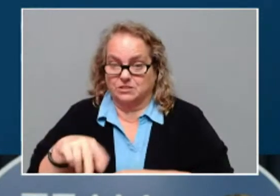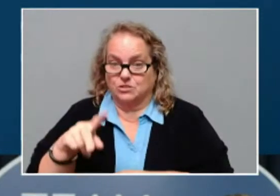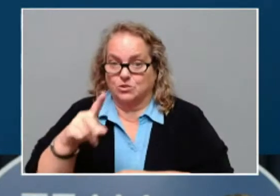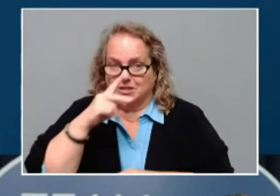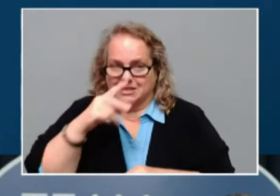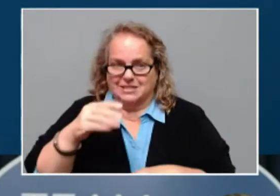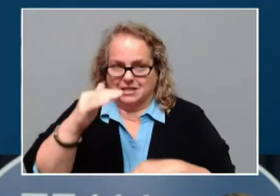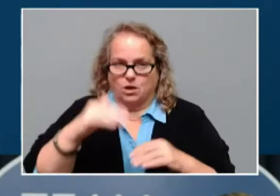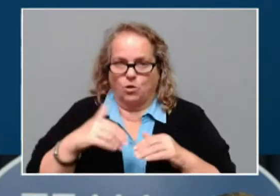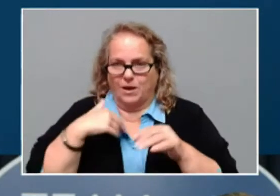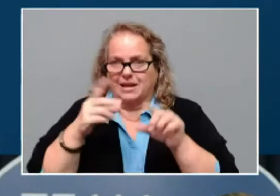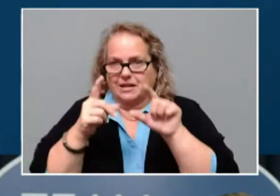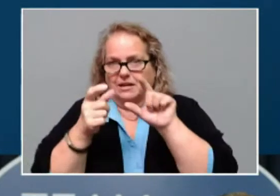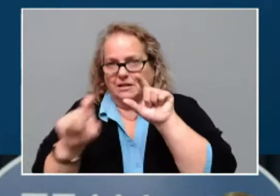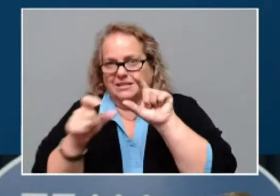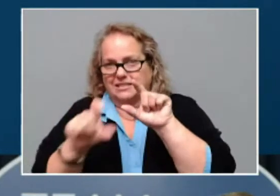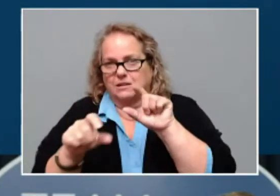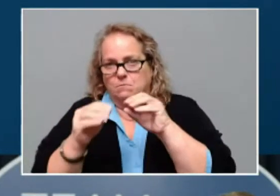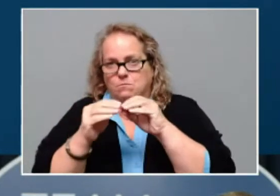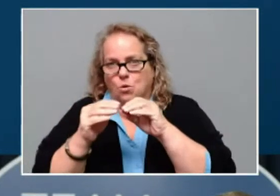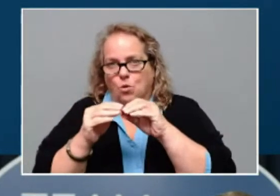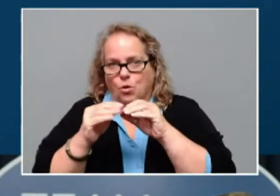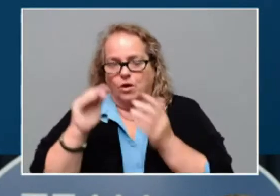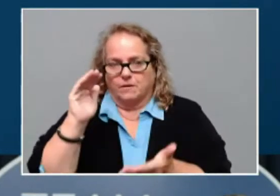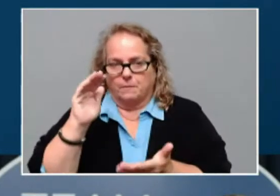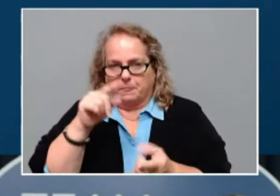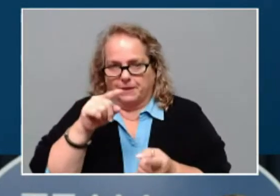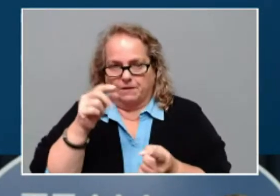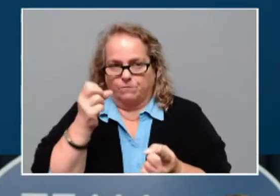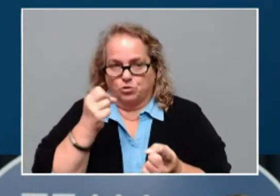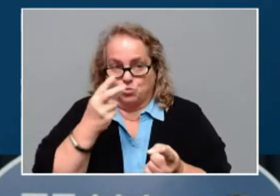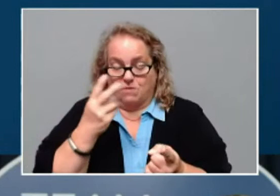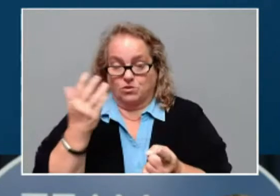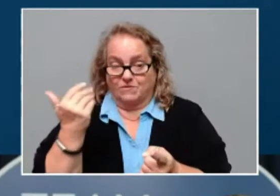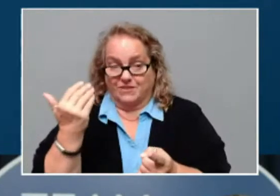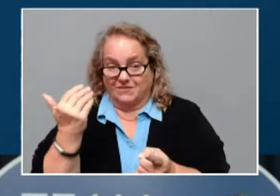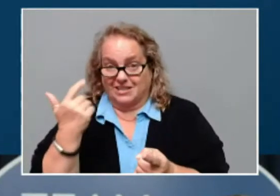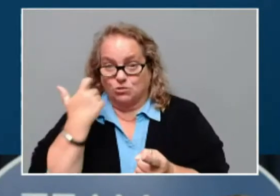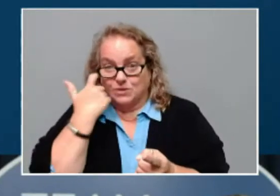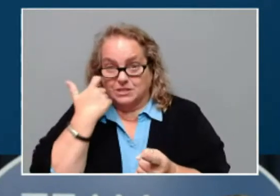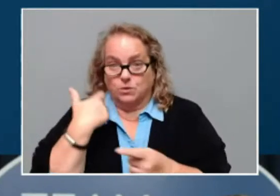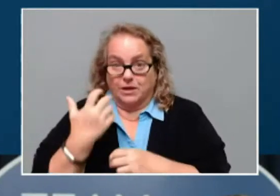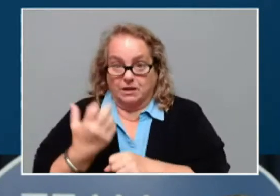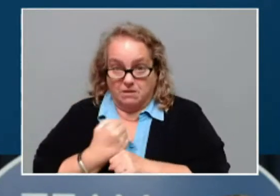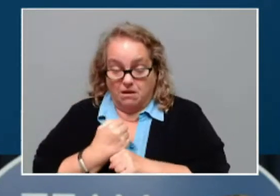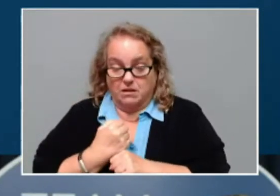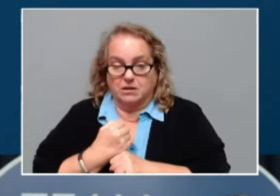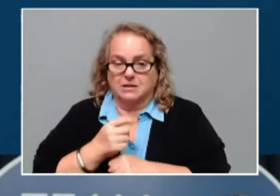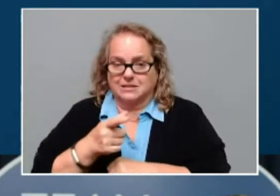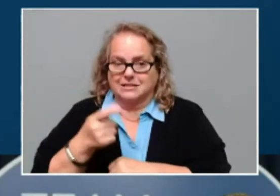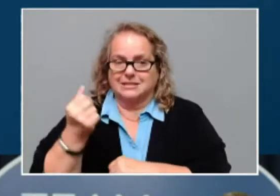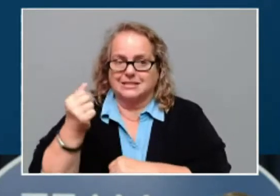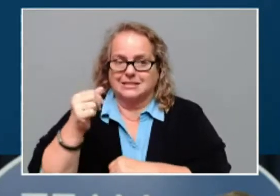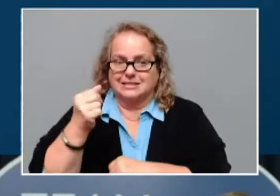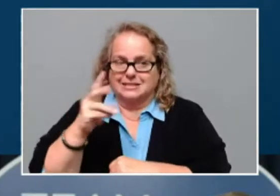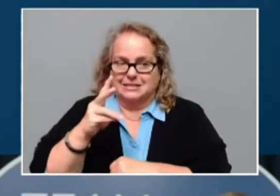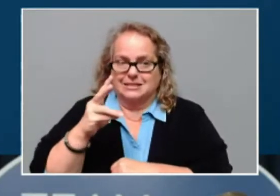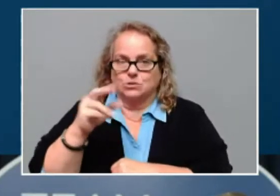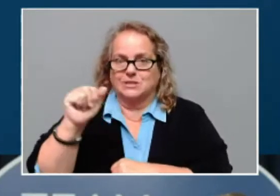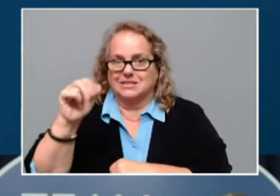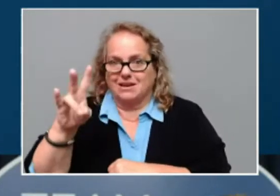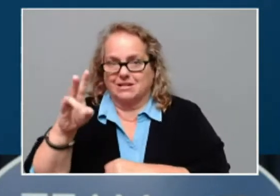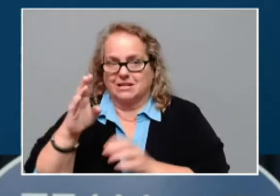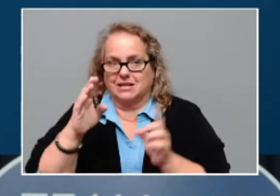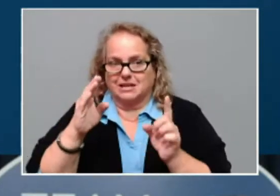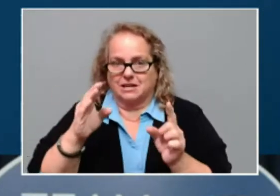little bit more. Remember, we just got 12 to 15 most recently. 16 to 17, we broke out because that's only